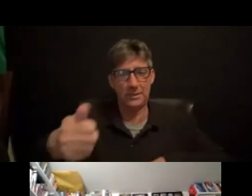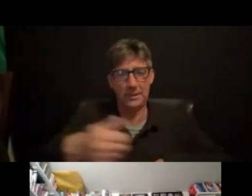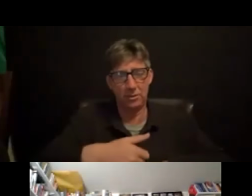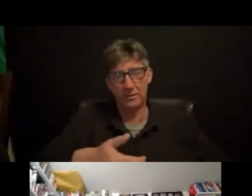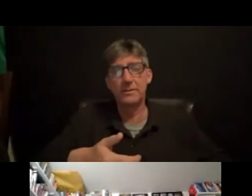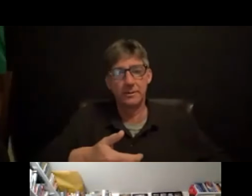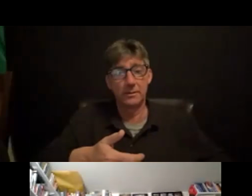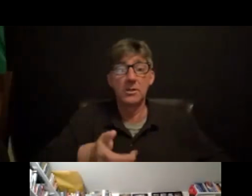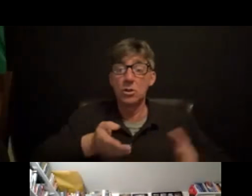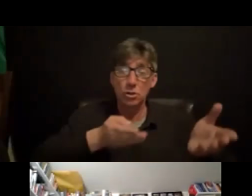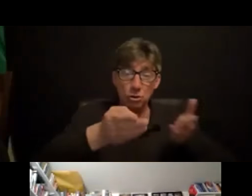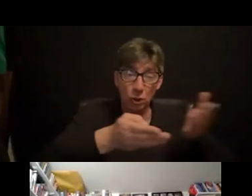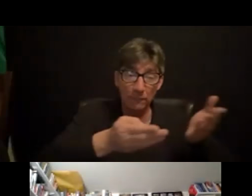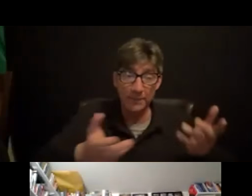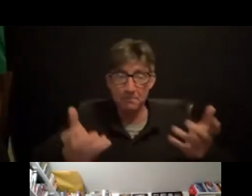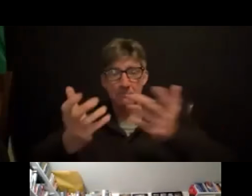demand.